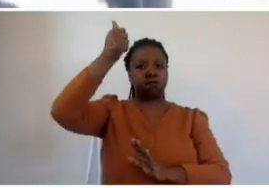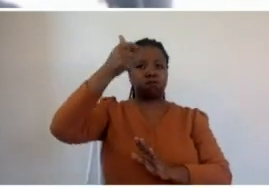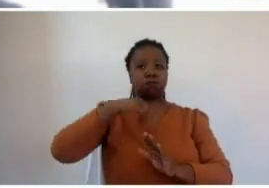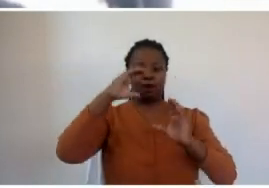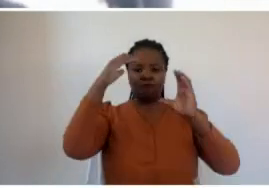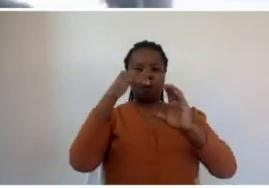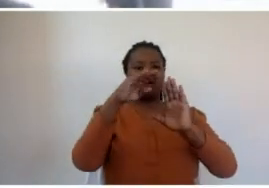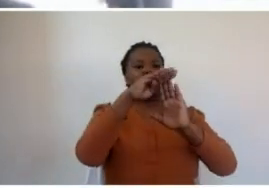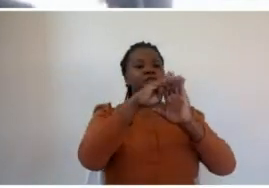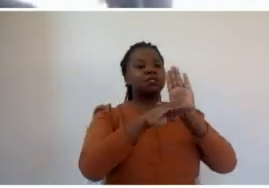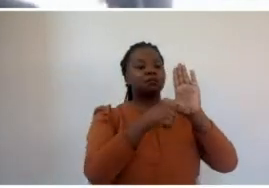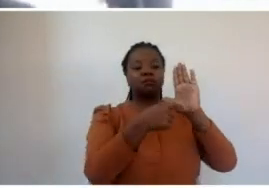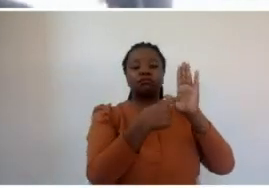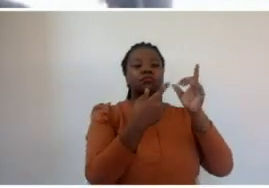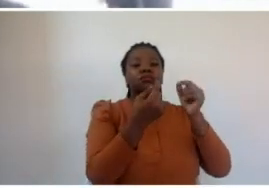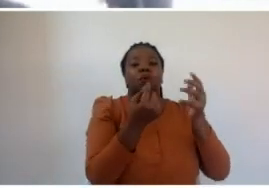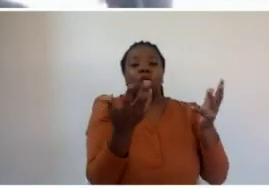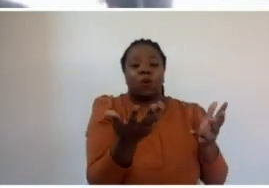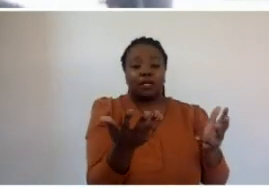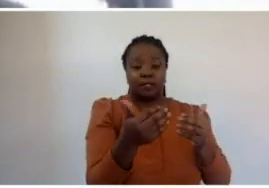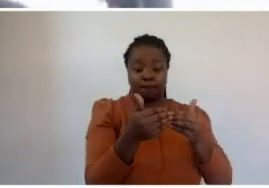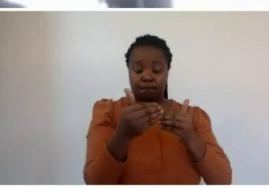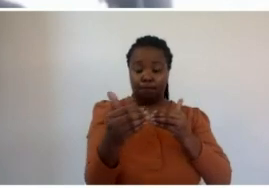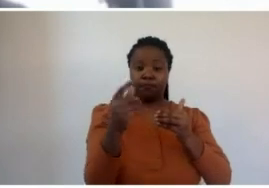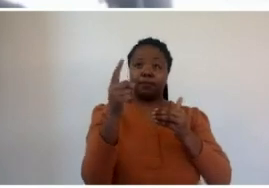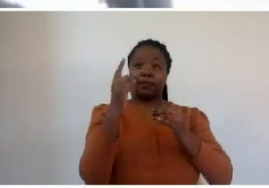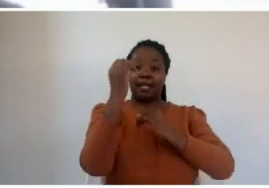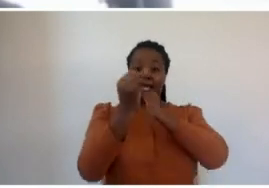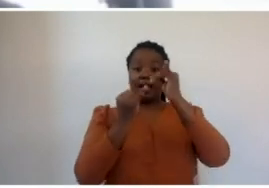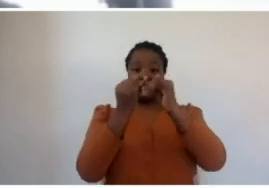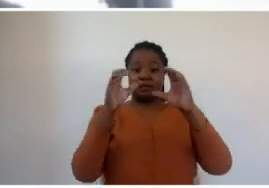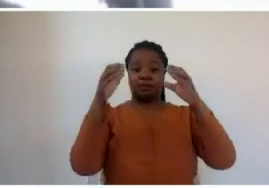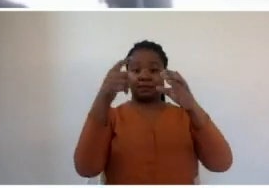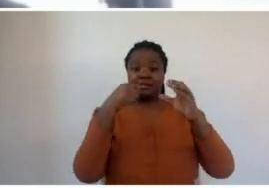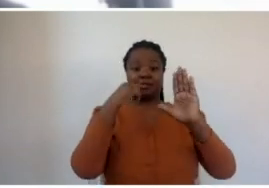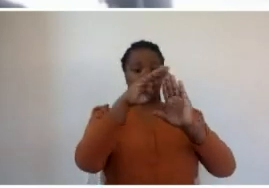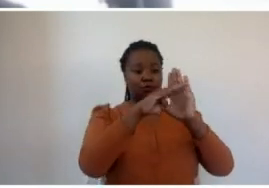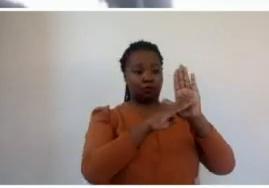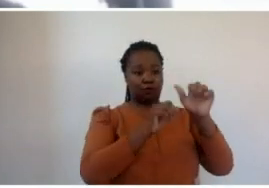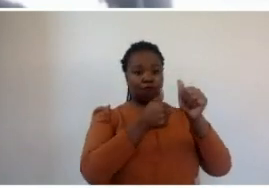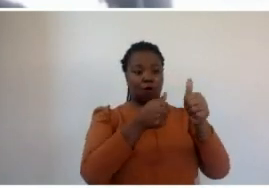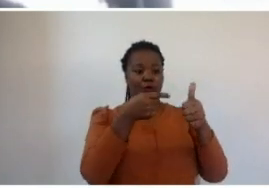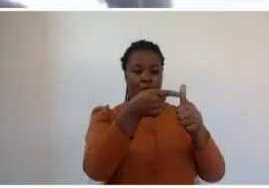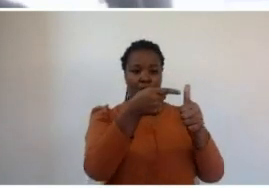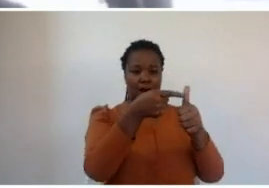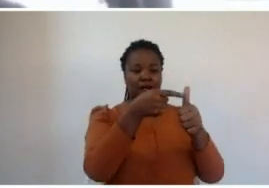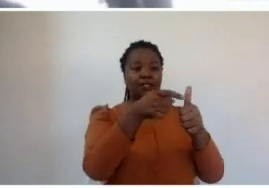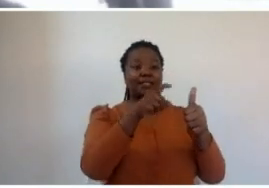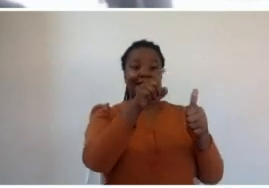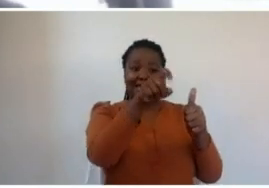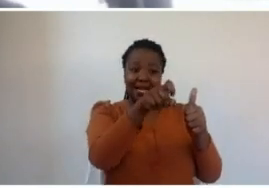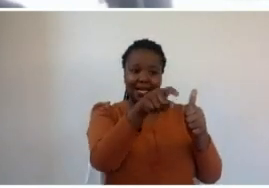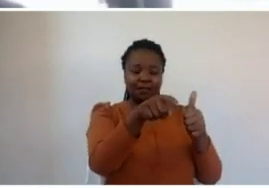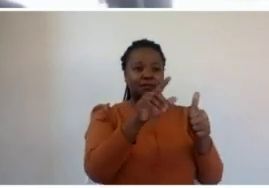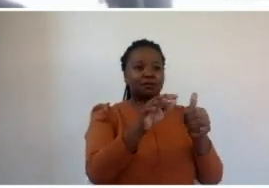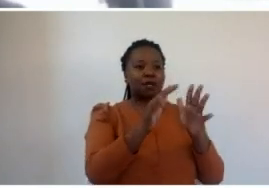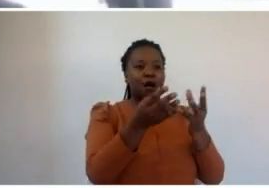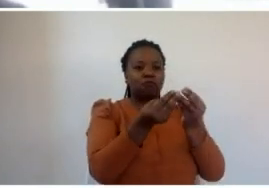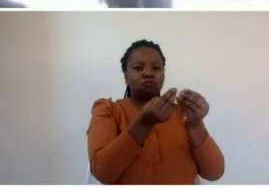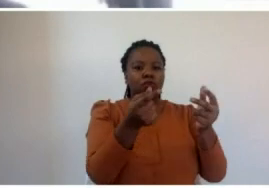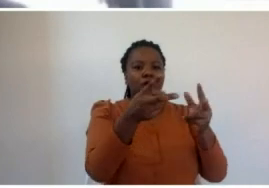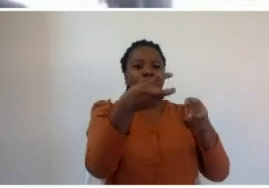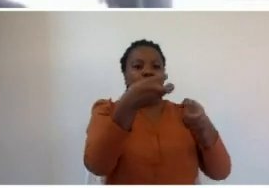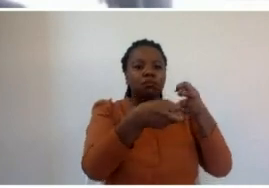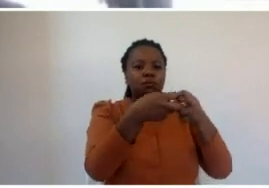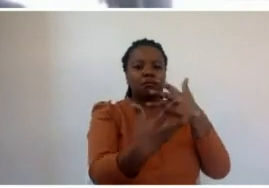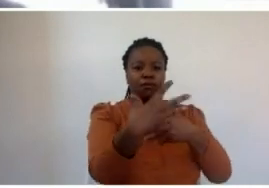international community did. And those principles were basically of two kinds. One, a need to resolve the problems of inclusion